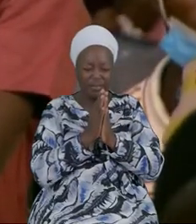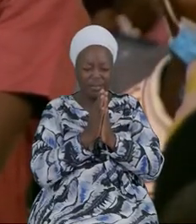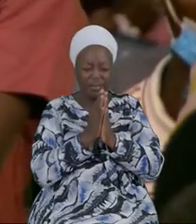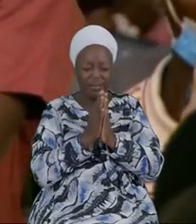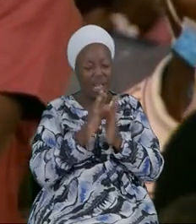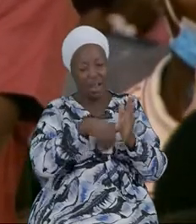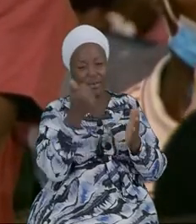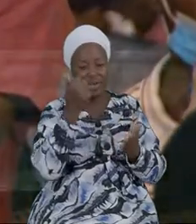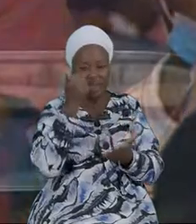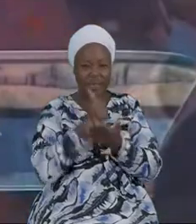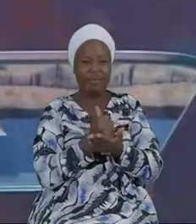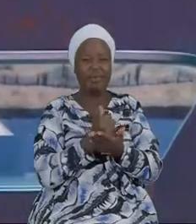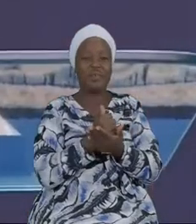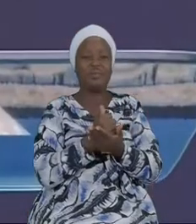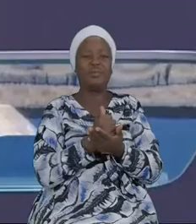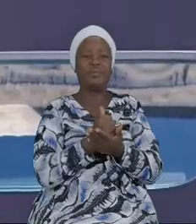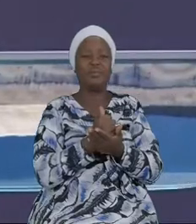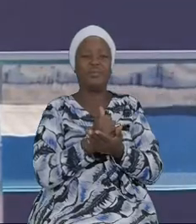Another amen. Amen.